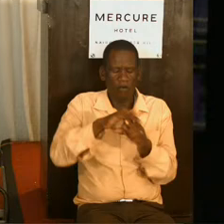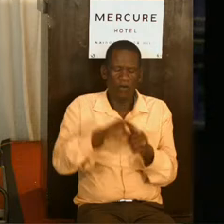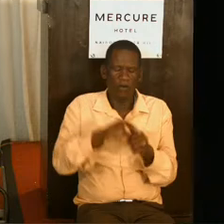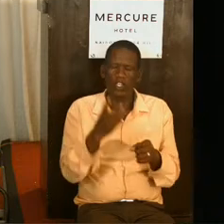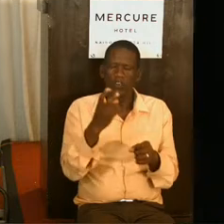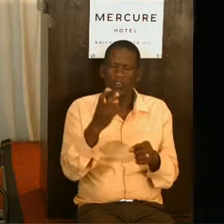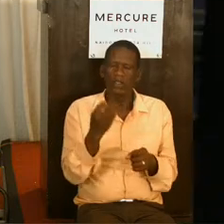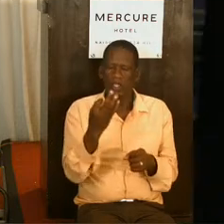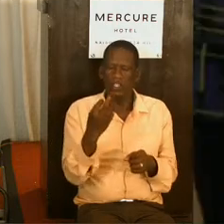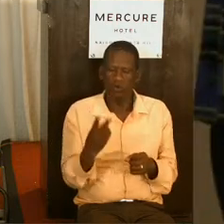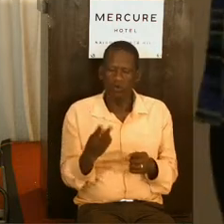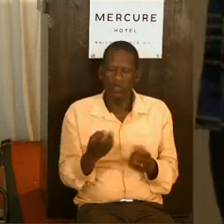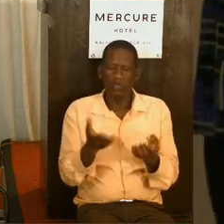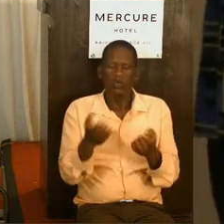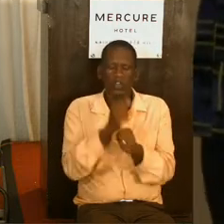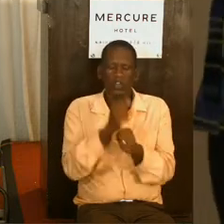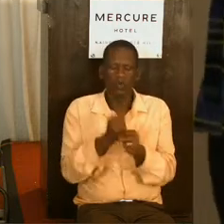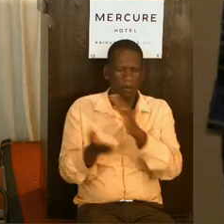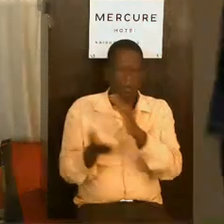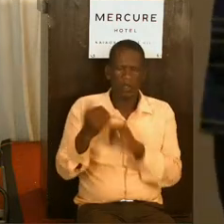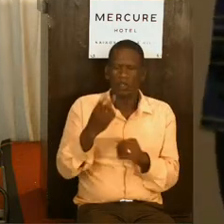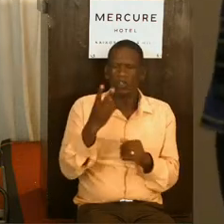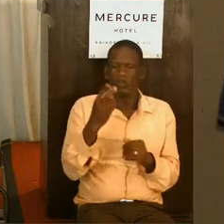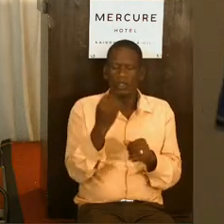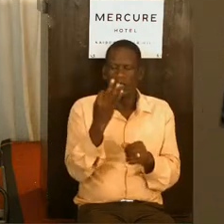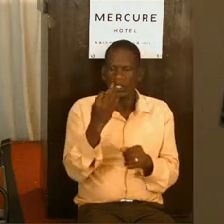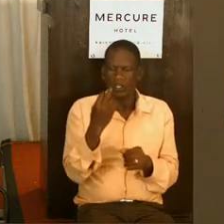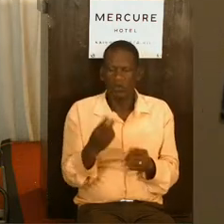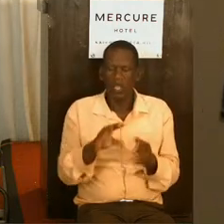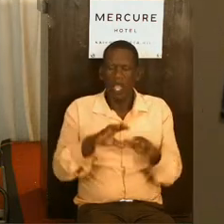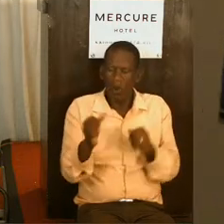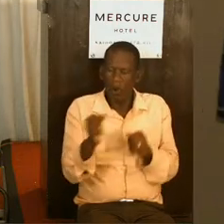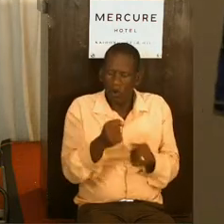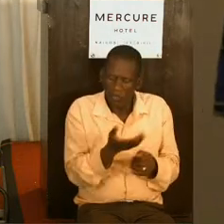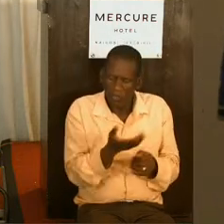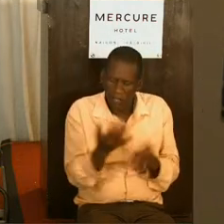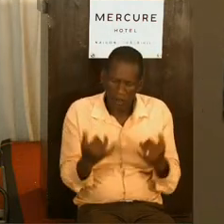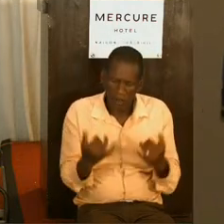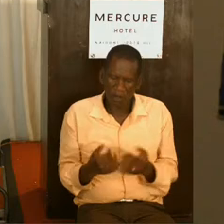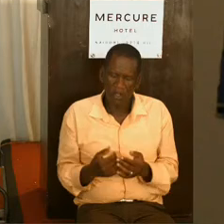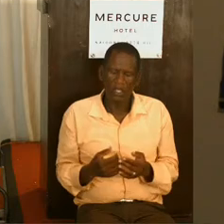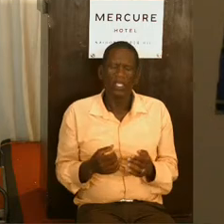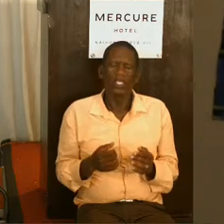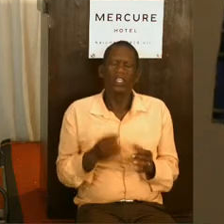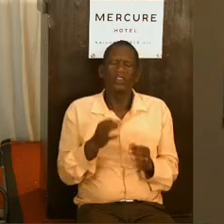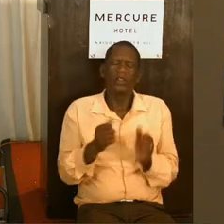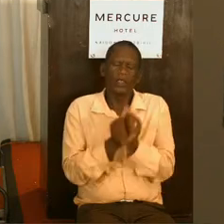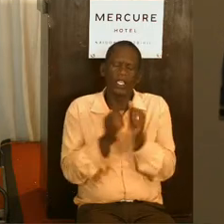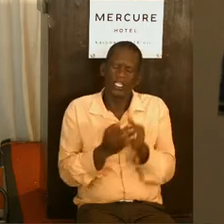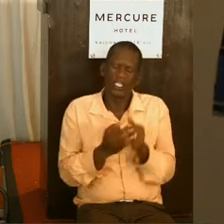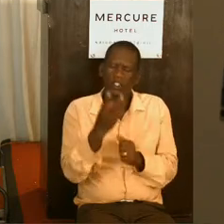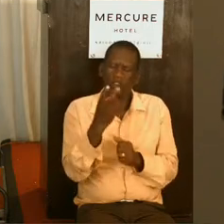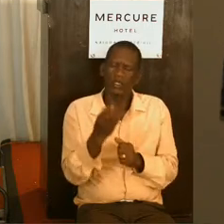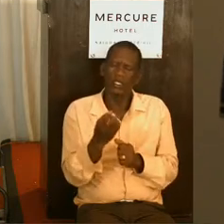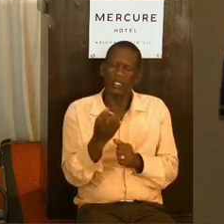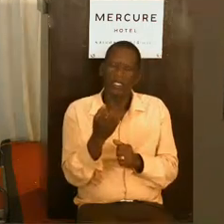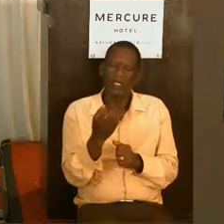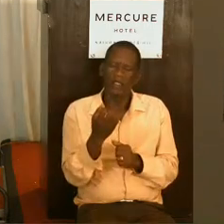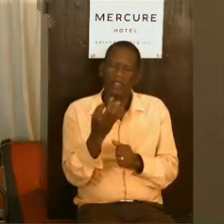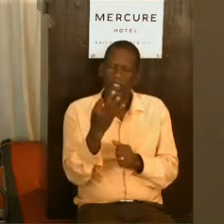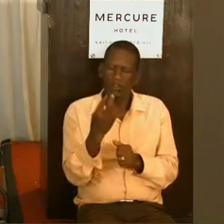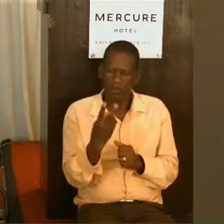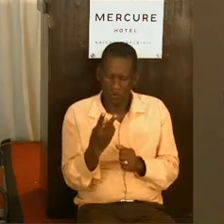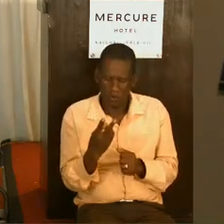2032 we need to now work backwards 2032 how old are they now they're they're going to be if they're going to be 18 in 2013 in 20 is it